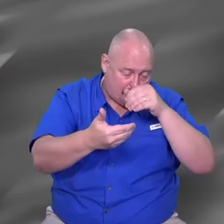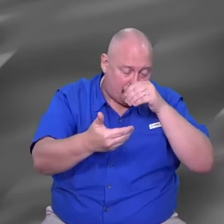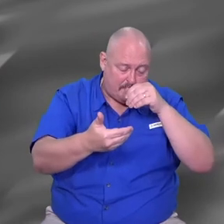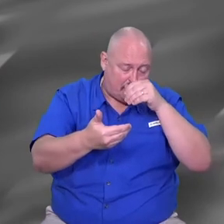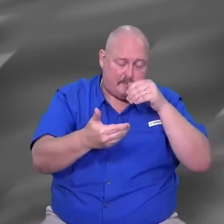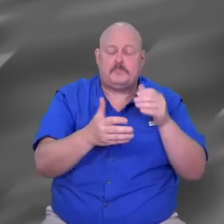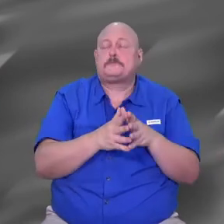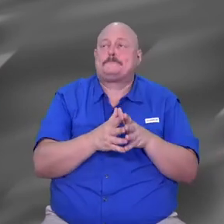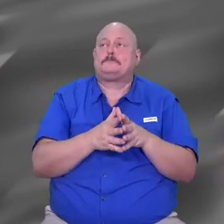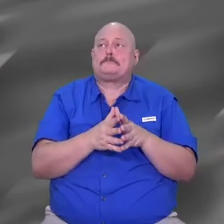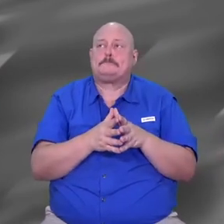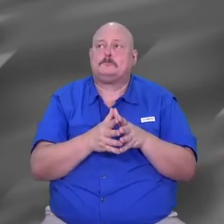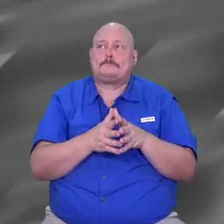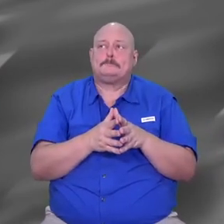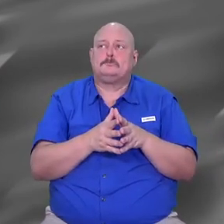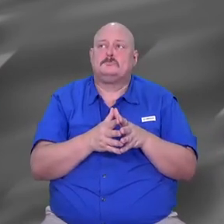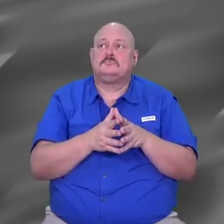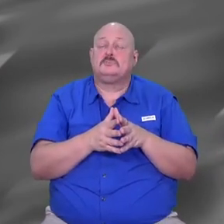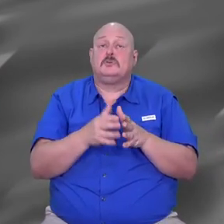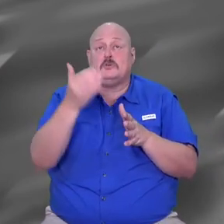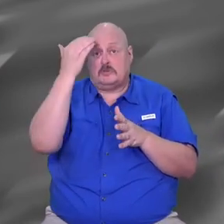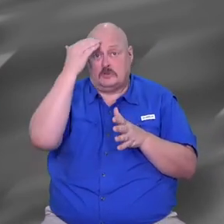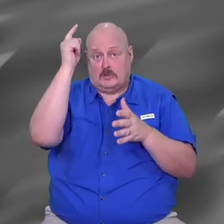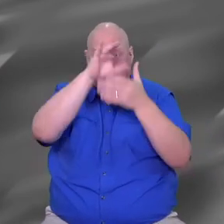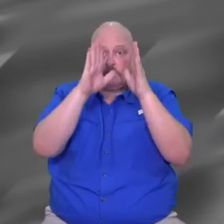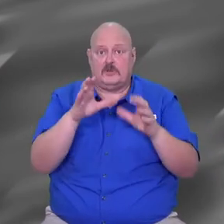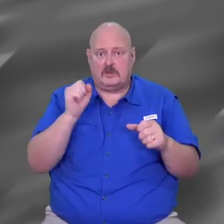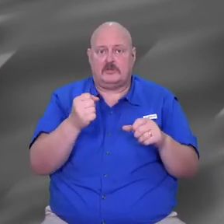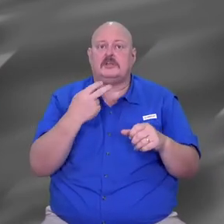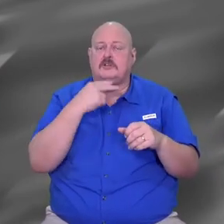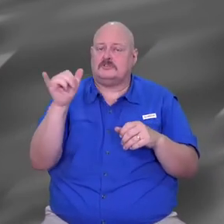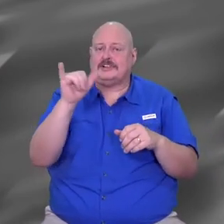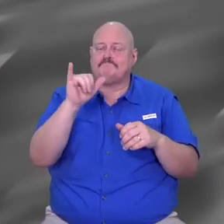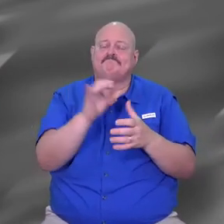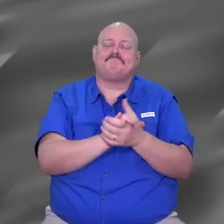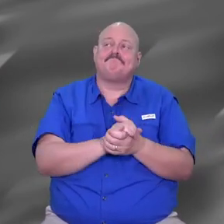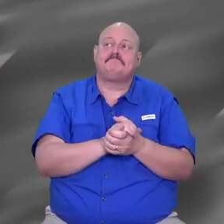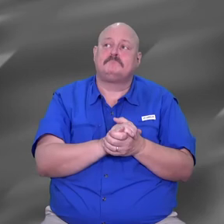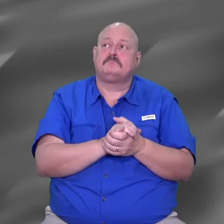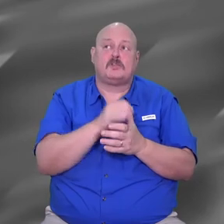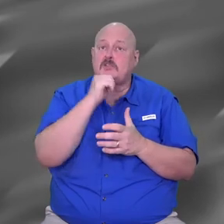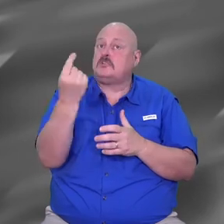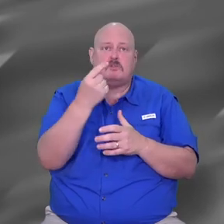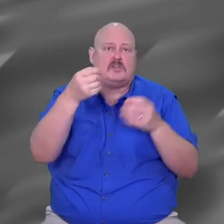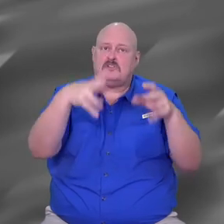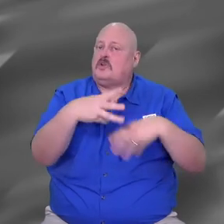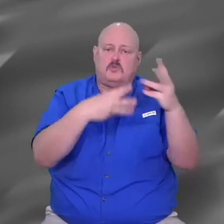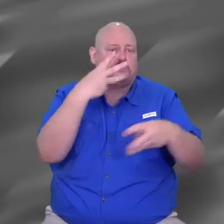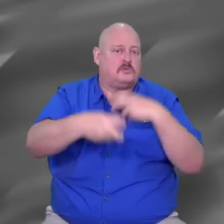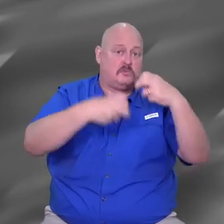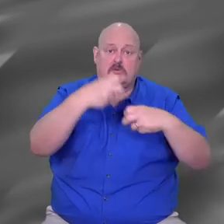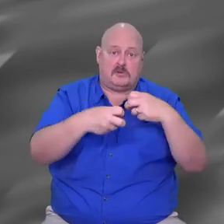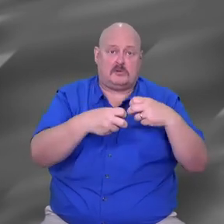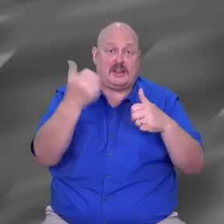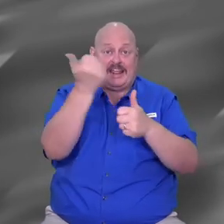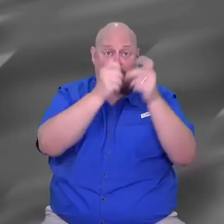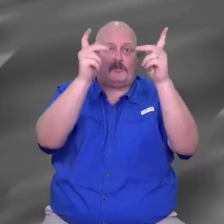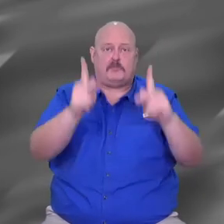in. You do know that believers can get caught up in this too, right? It's not just a lost world problem. It's an